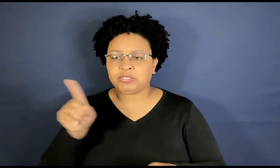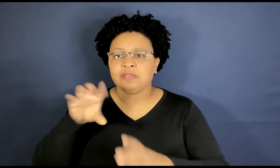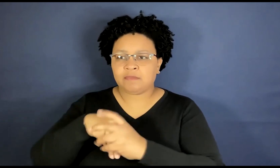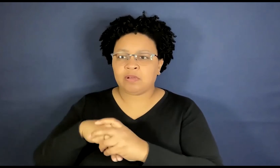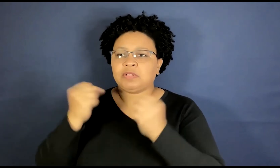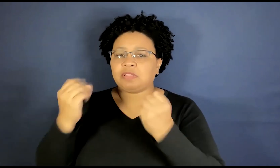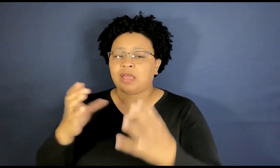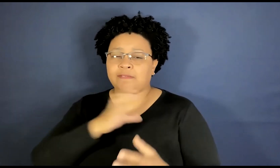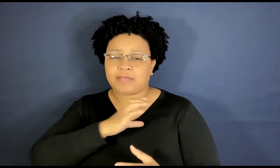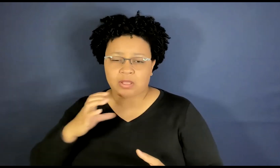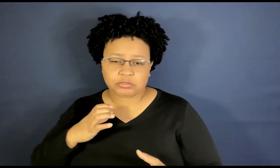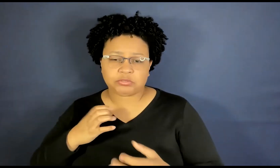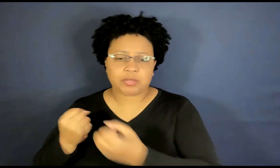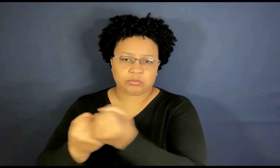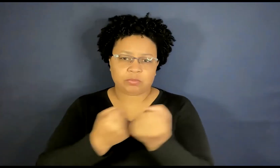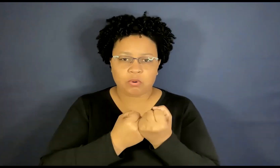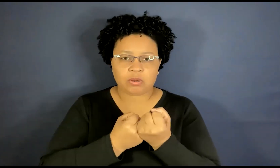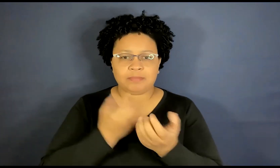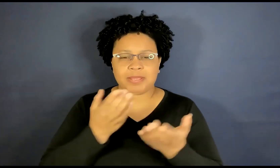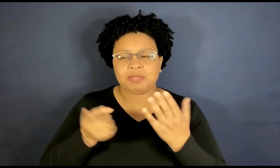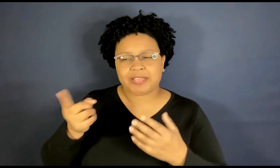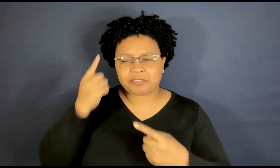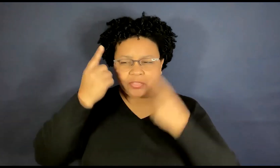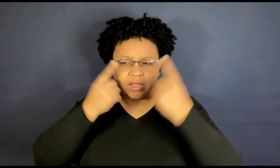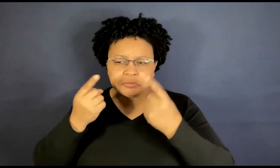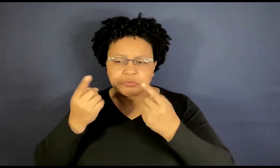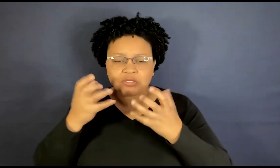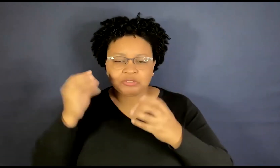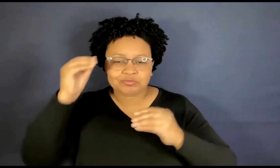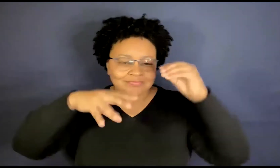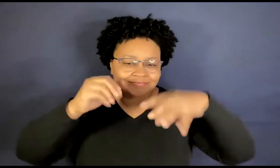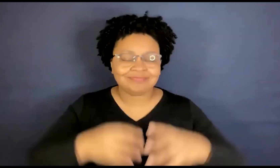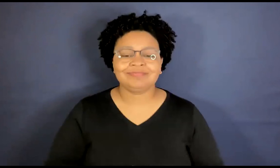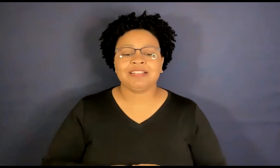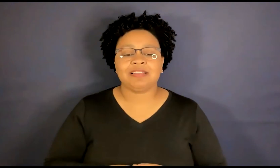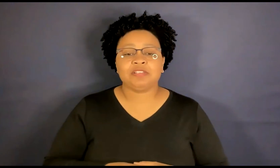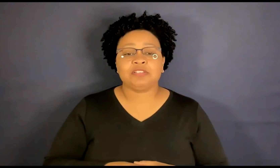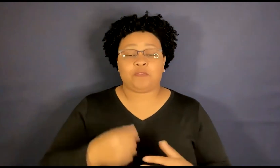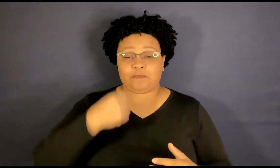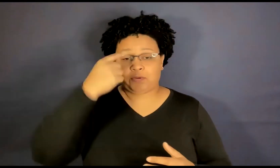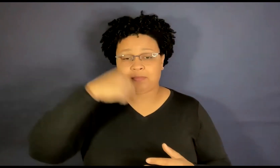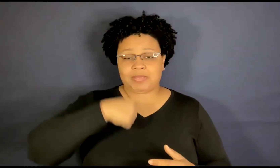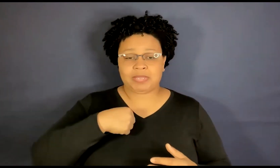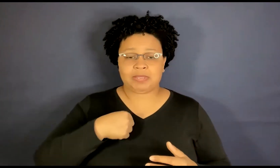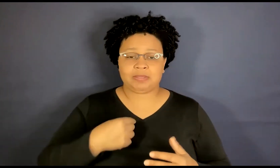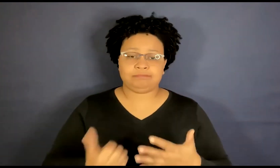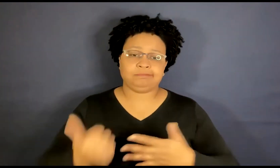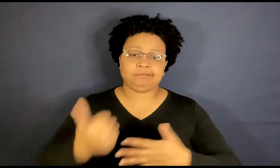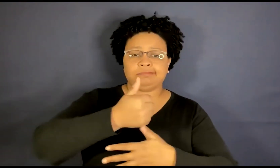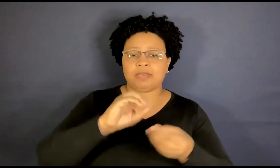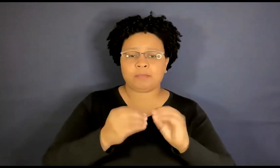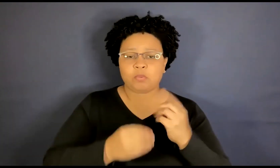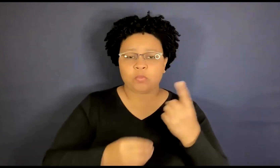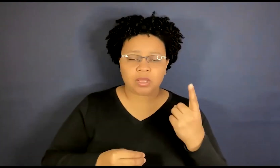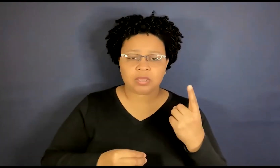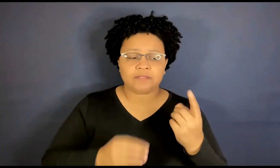SELPAs. And so she might have some input on that. But I would say the number one thing, so for instance, if you're a school leader or school